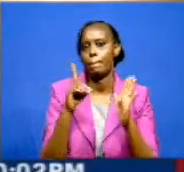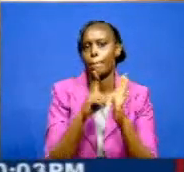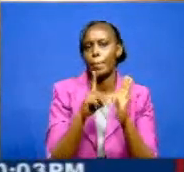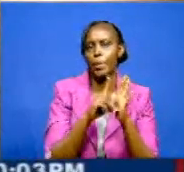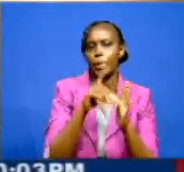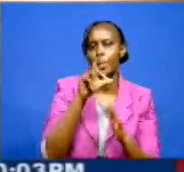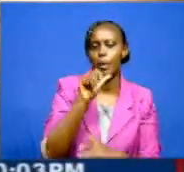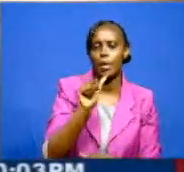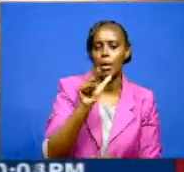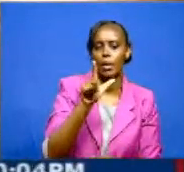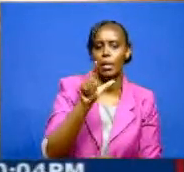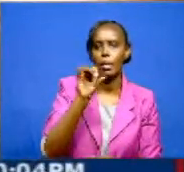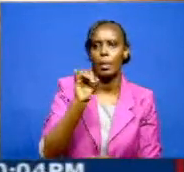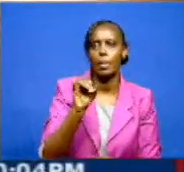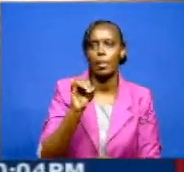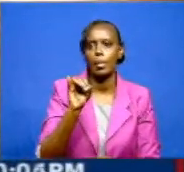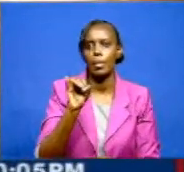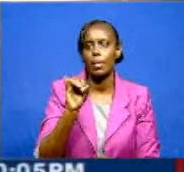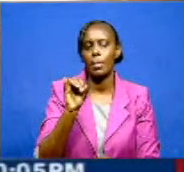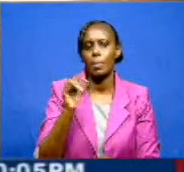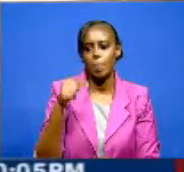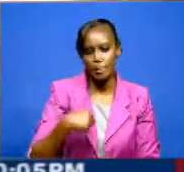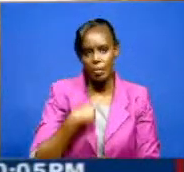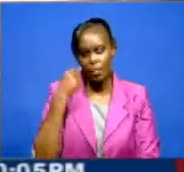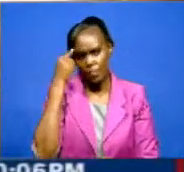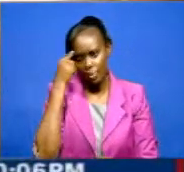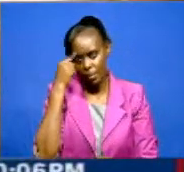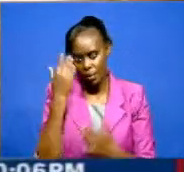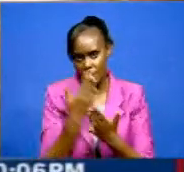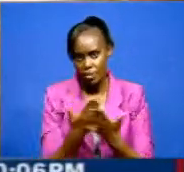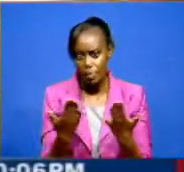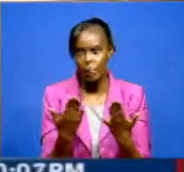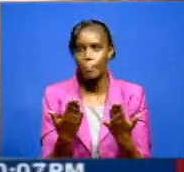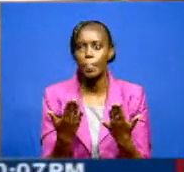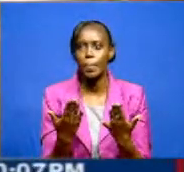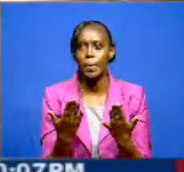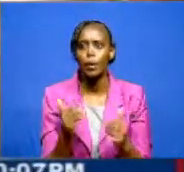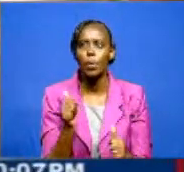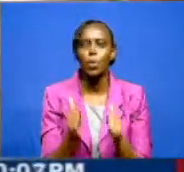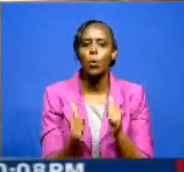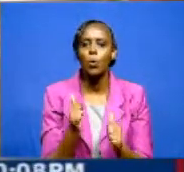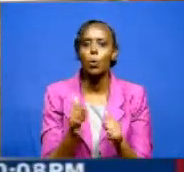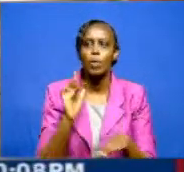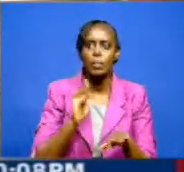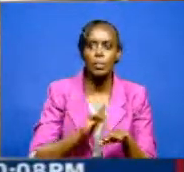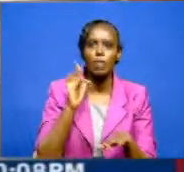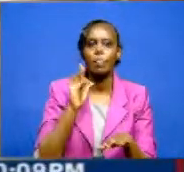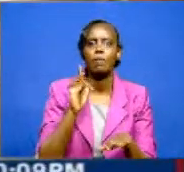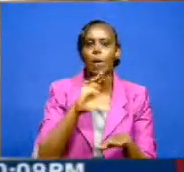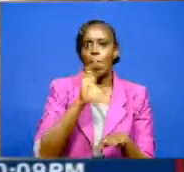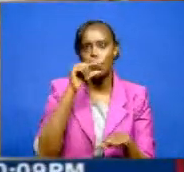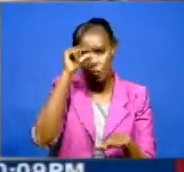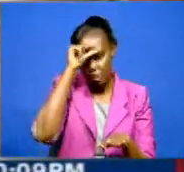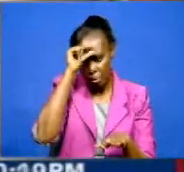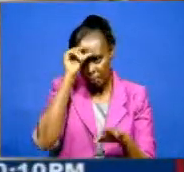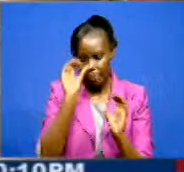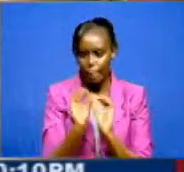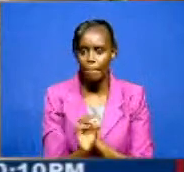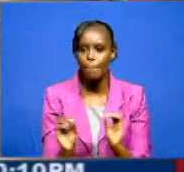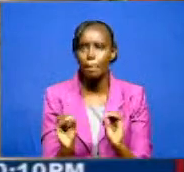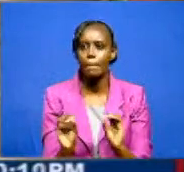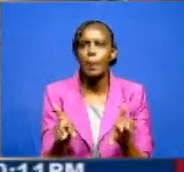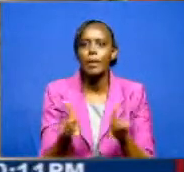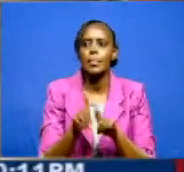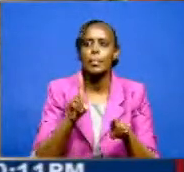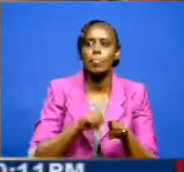Ali. And I think, Mr. Speaker, this is a matter which does not only affect county governments, but also